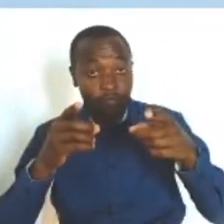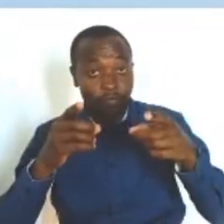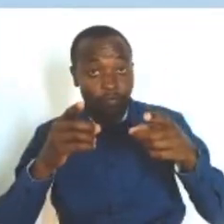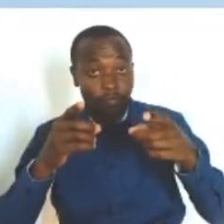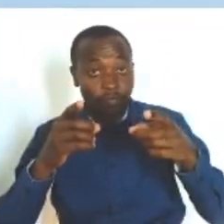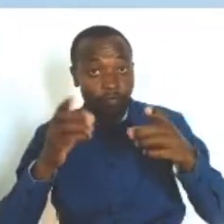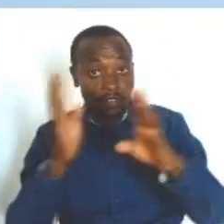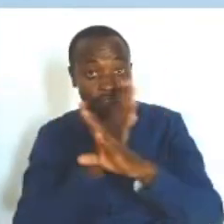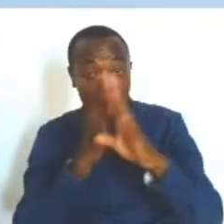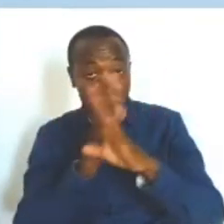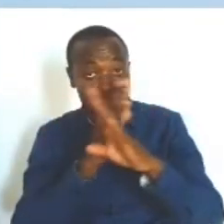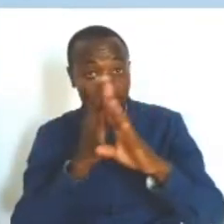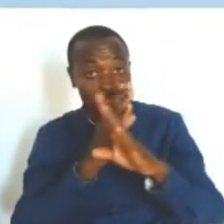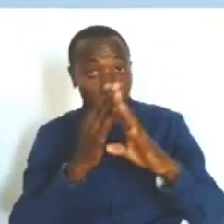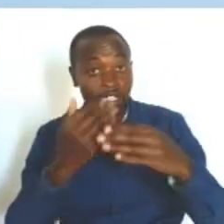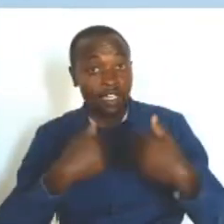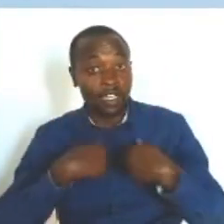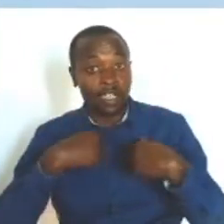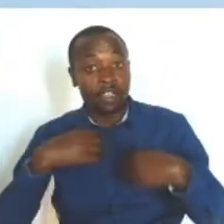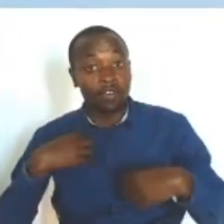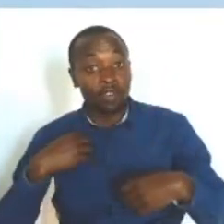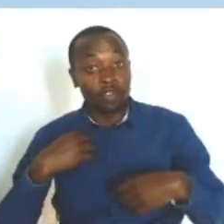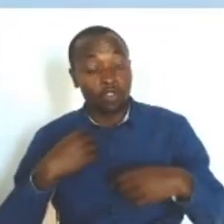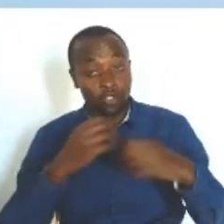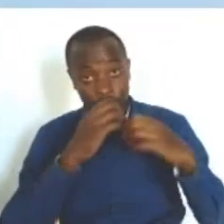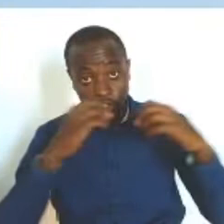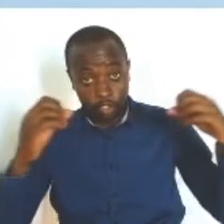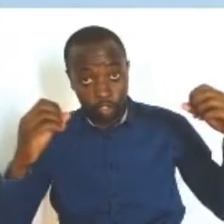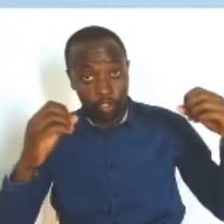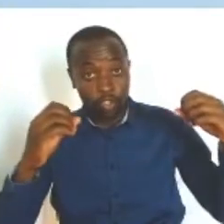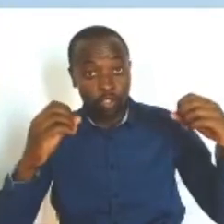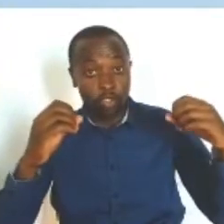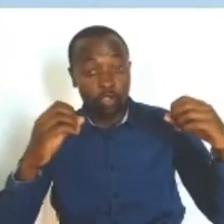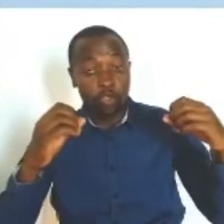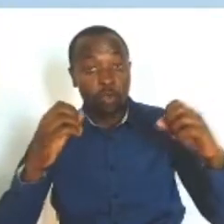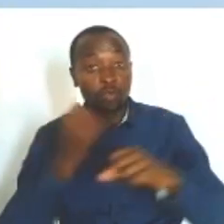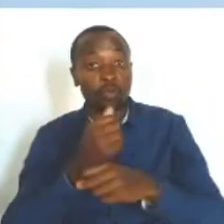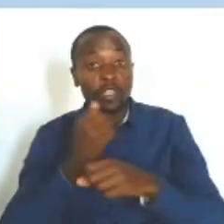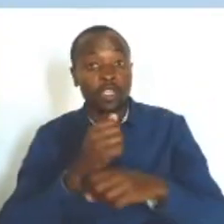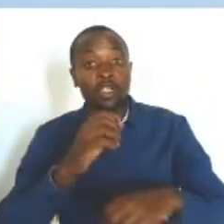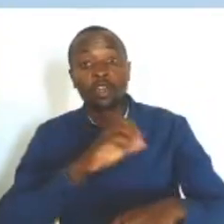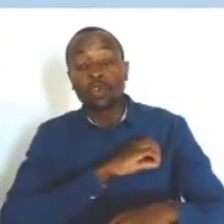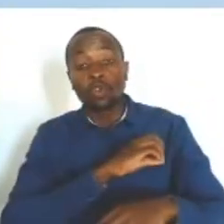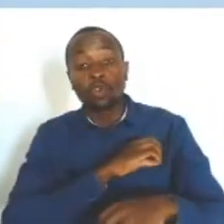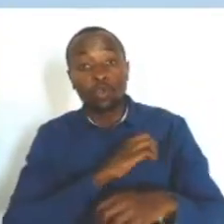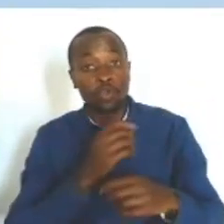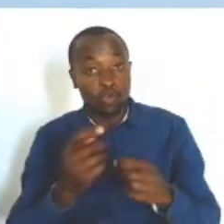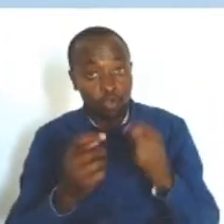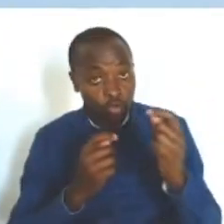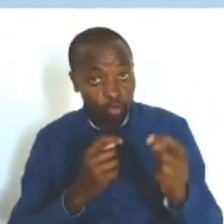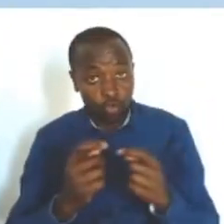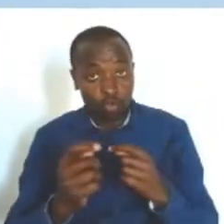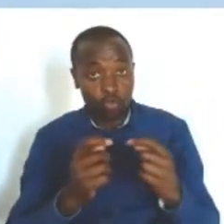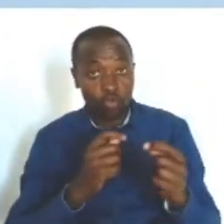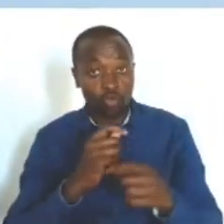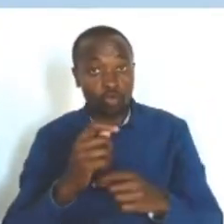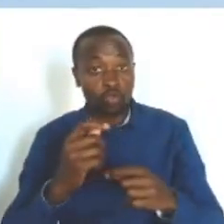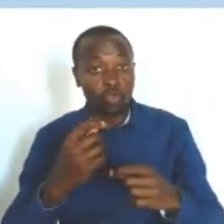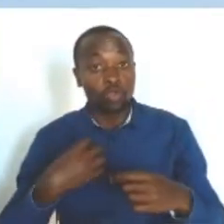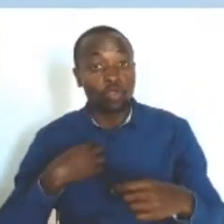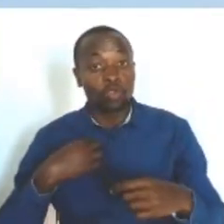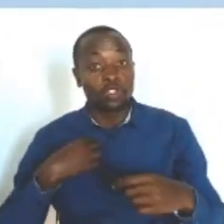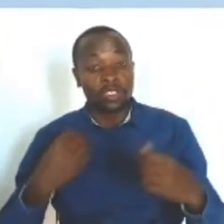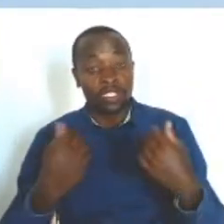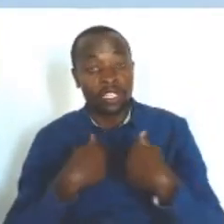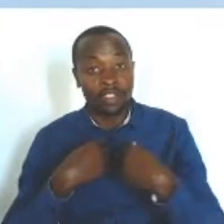were naked. They already had already made their own rules that they are naked and they ought to hide from